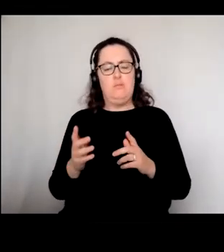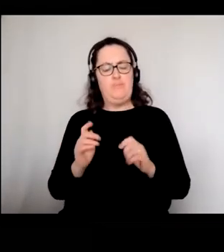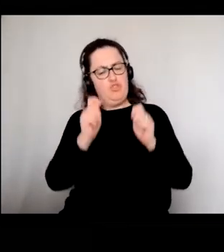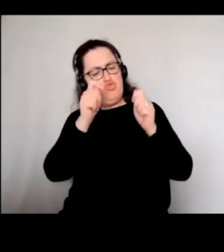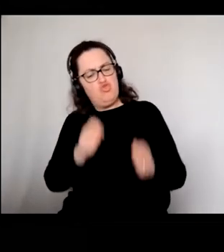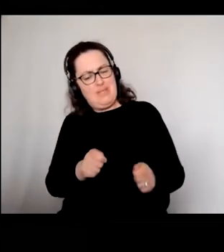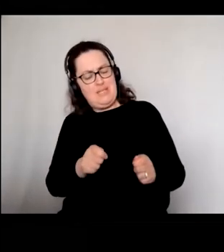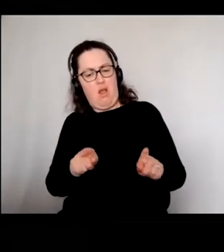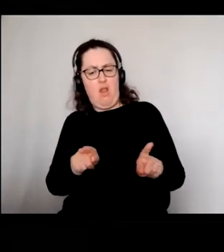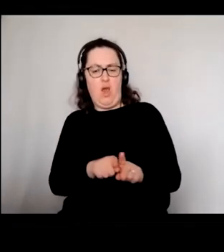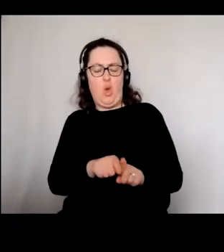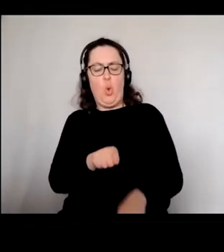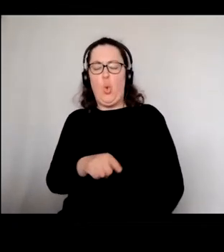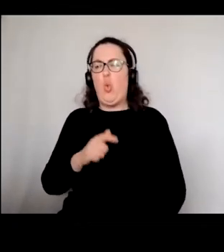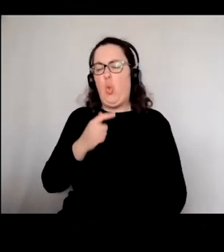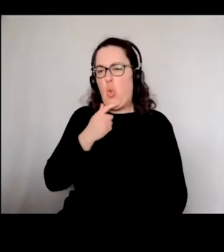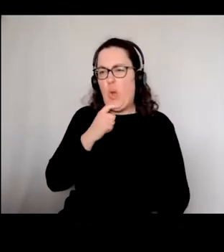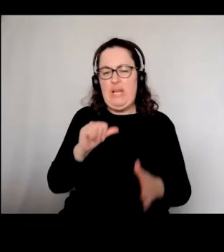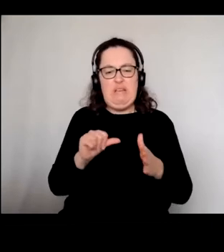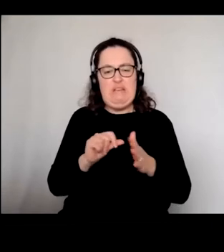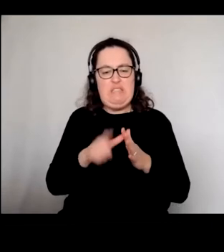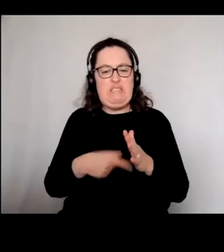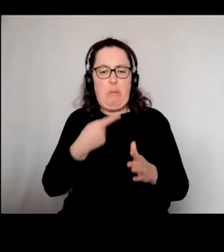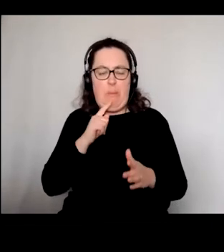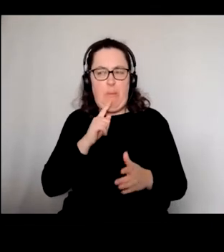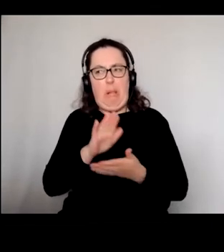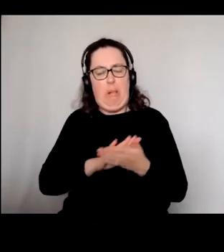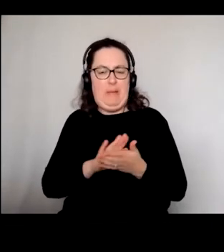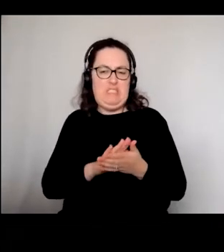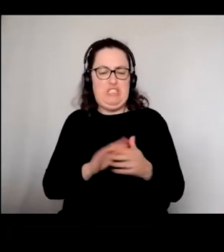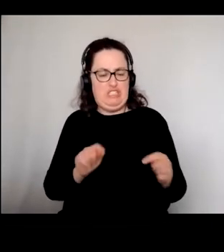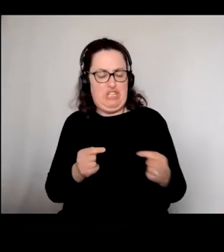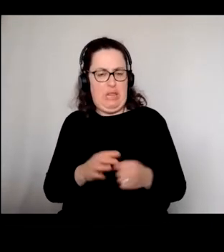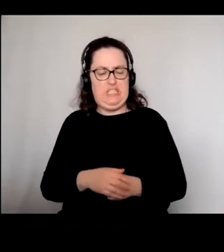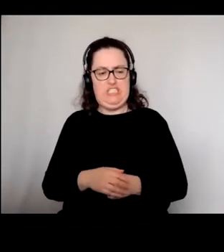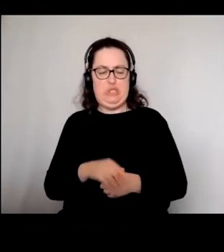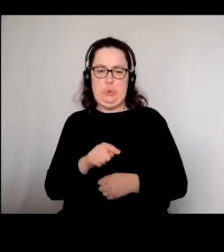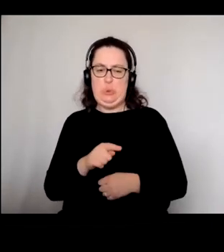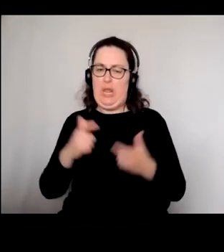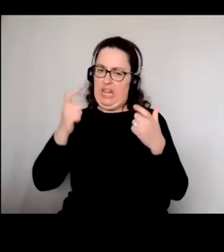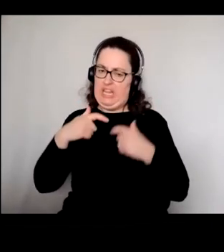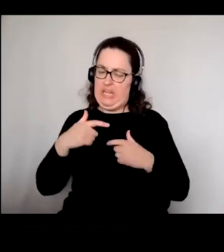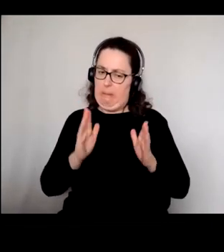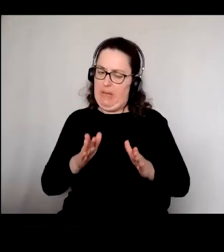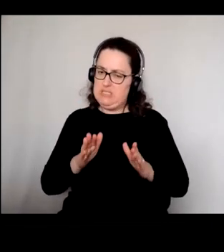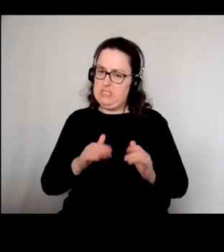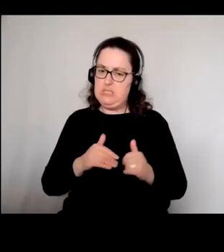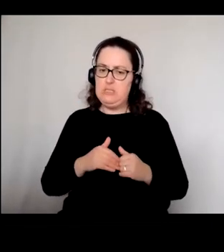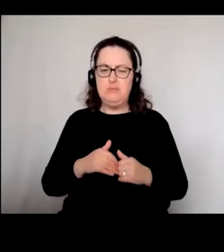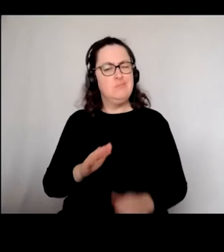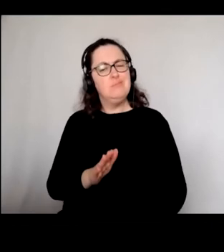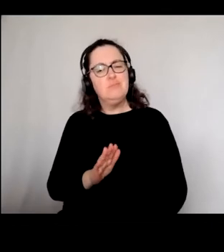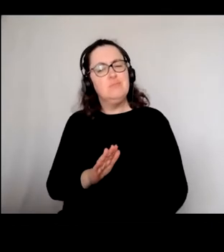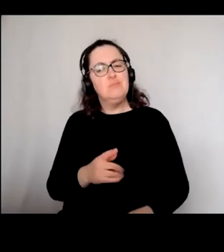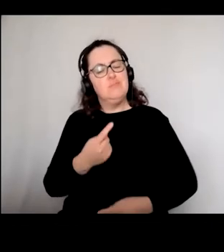treating disabled people just merely as a challenge, an inconvenience, or a legal problem for culture. We need to start from disability.